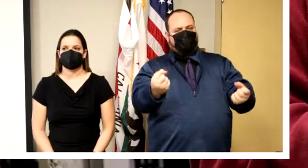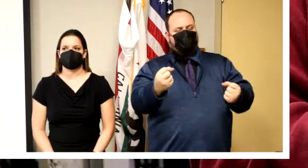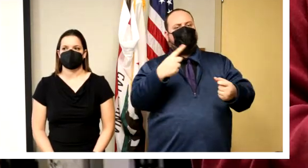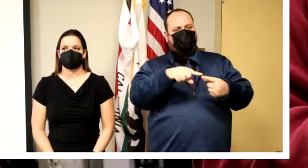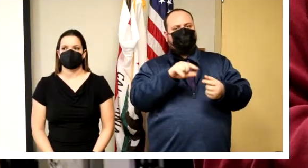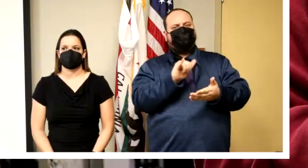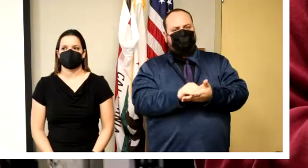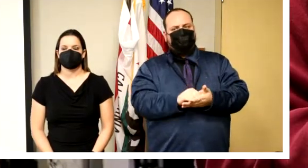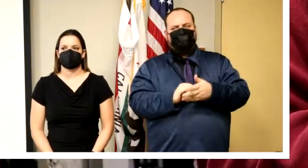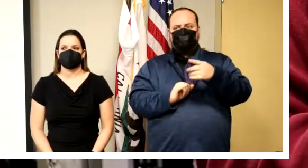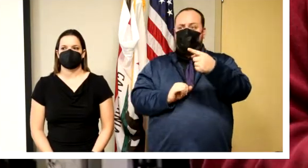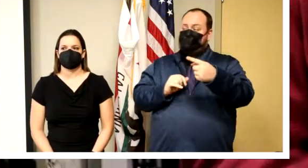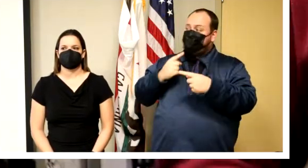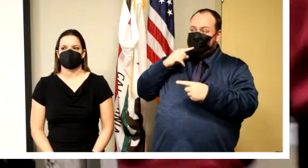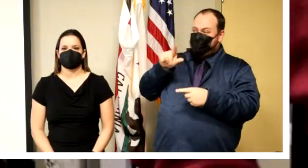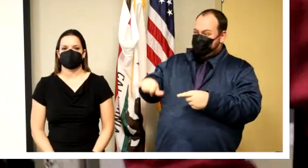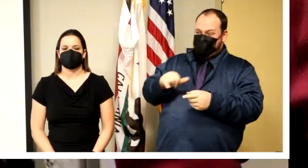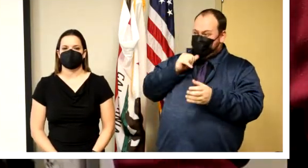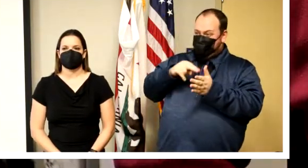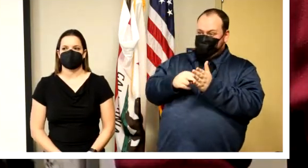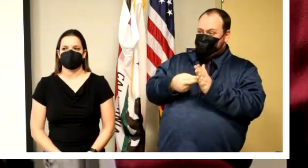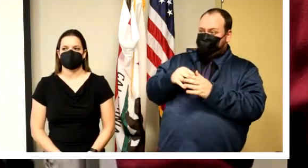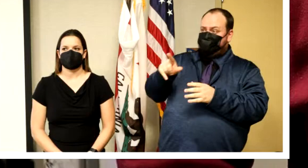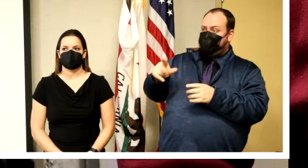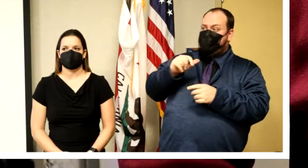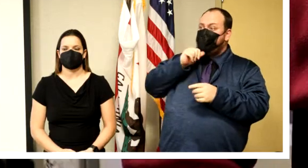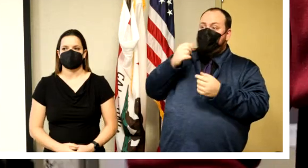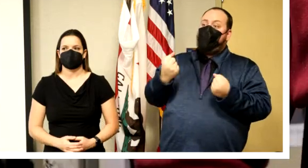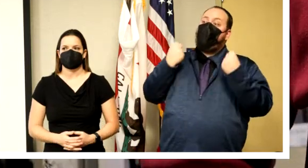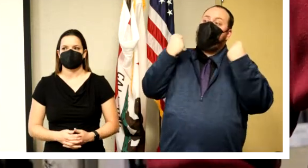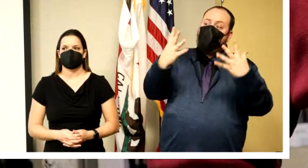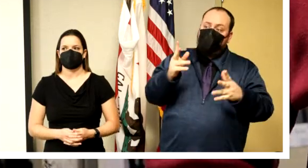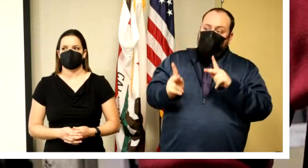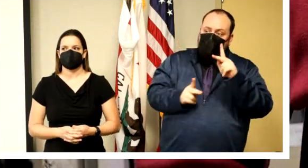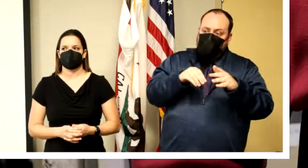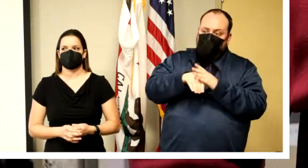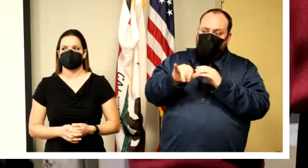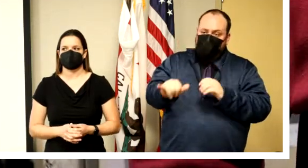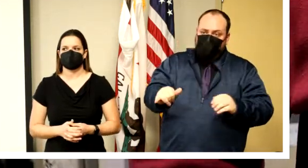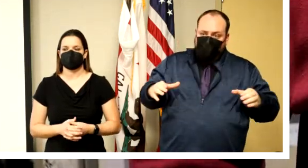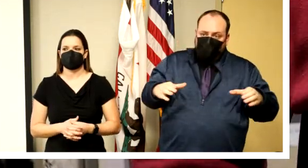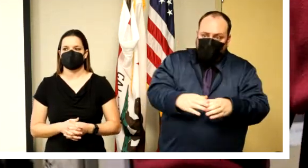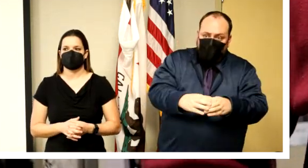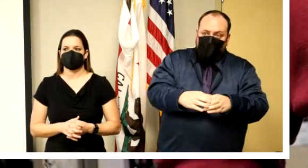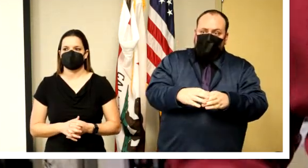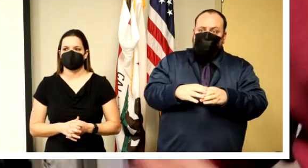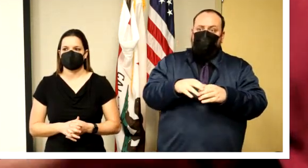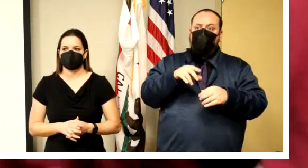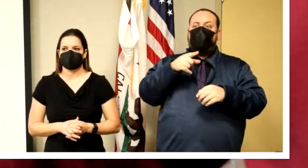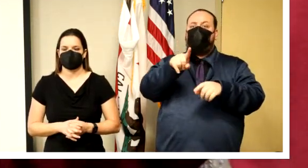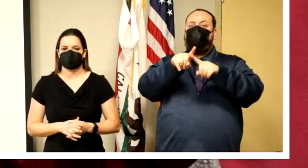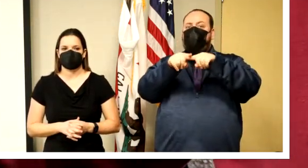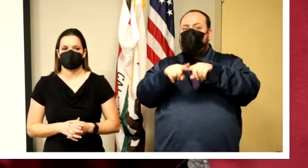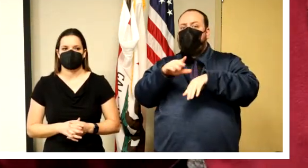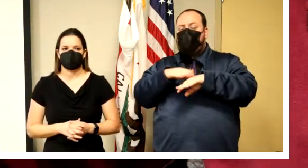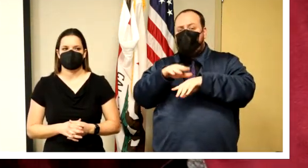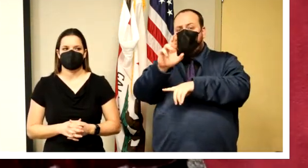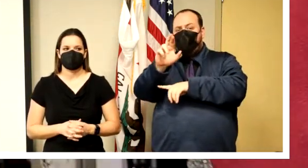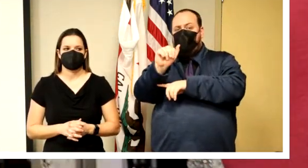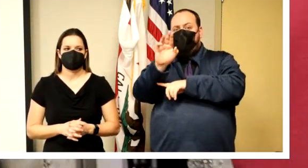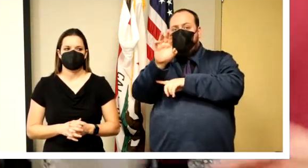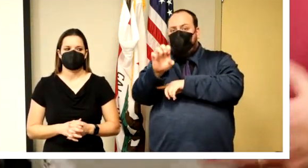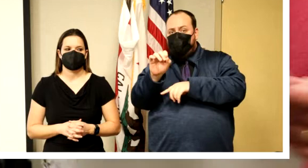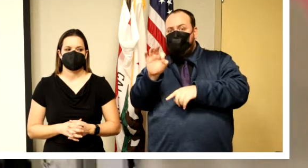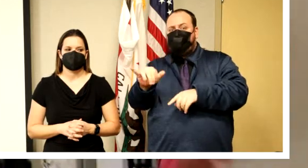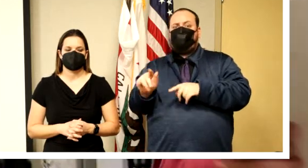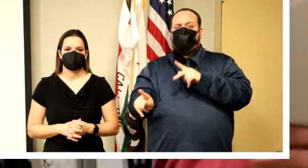definition. It's not Yes. the majority of the population, the ethnicity or the race of the majority of the population is